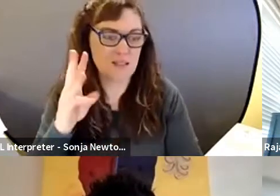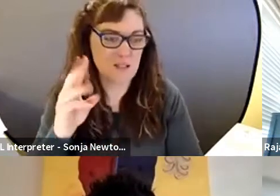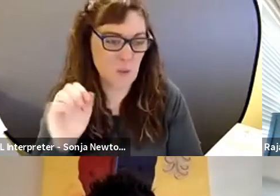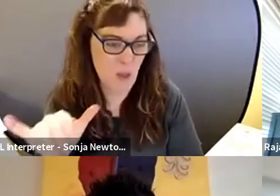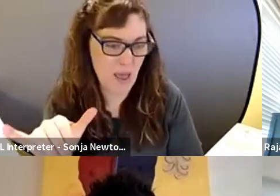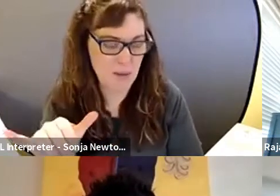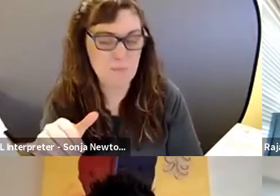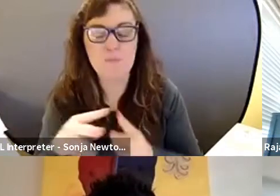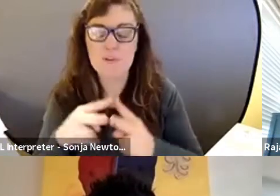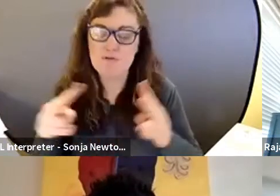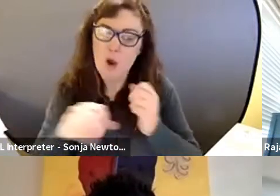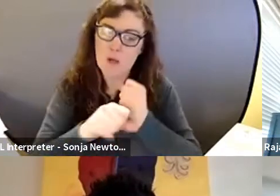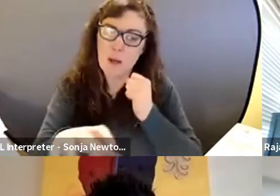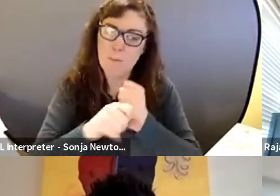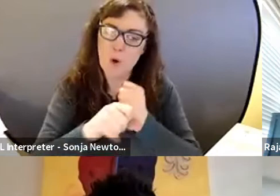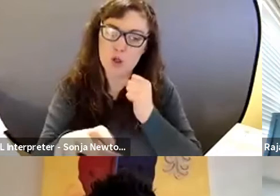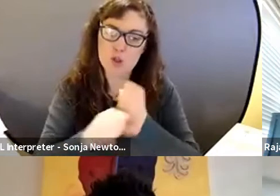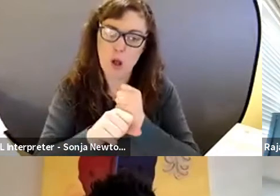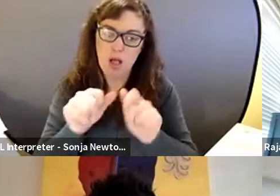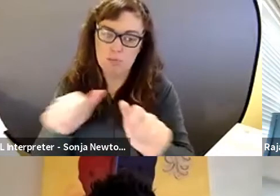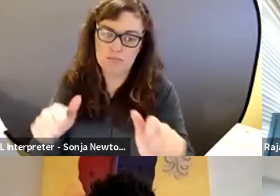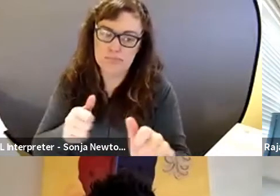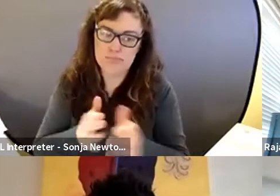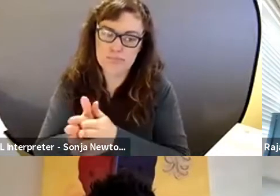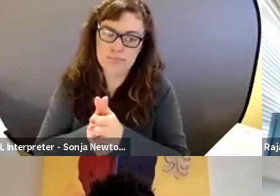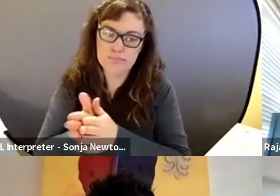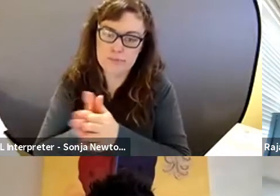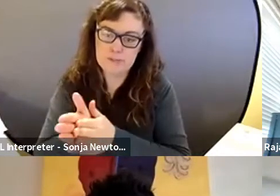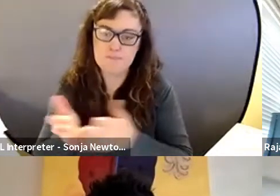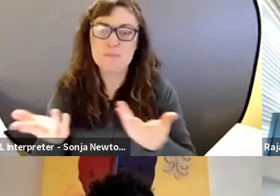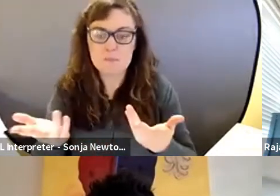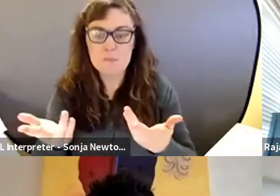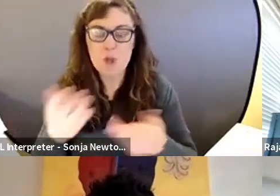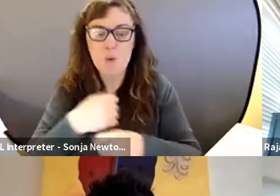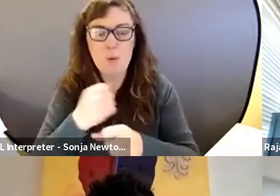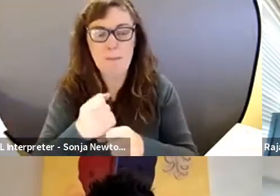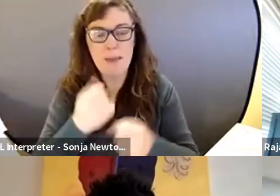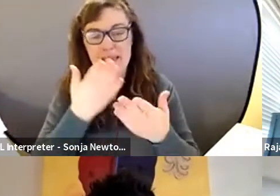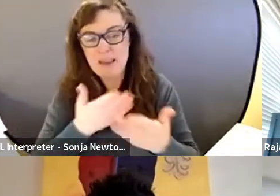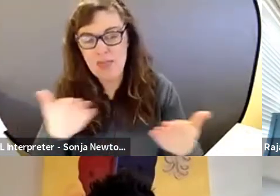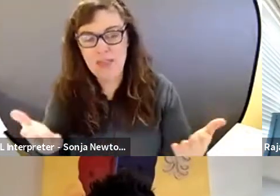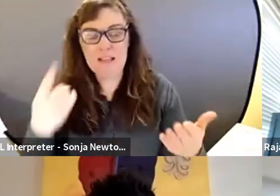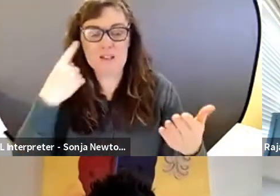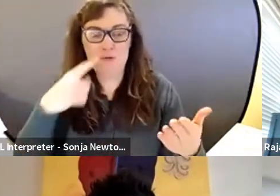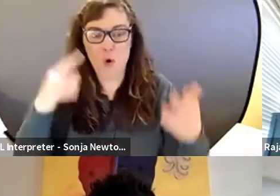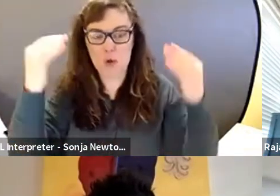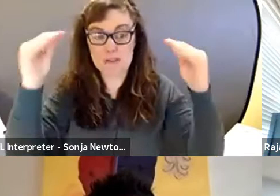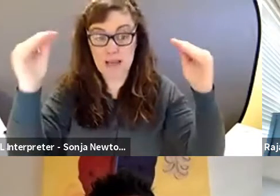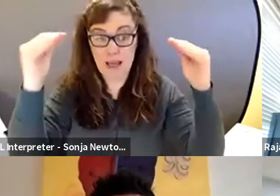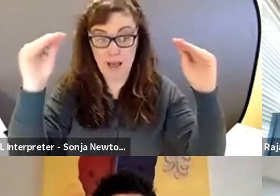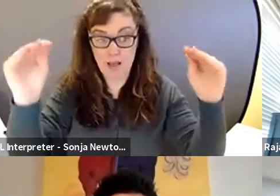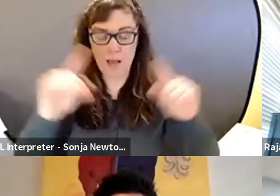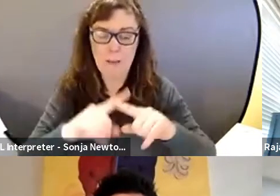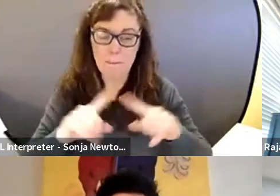commercially driven profession in that we are making goods for sale. However, on the education side of things,